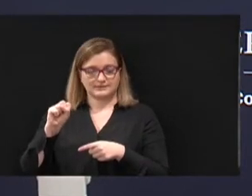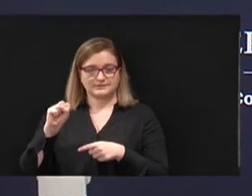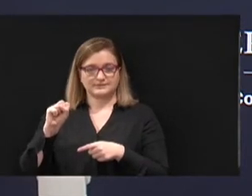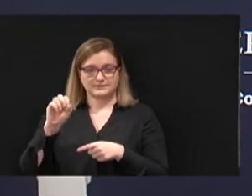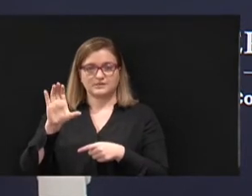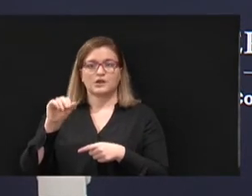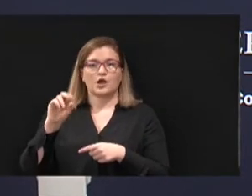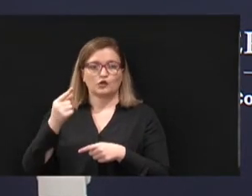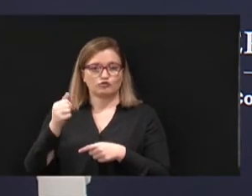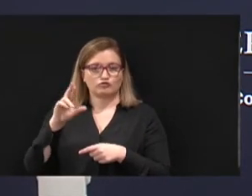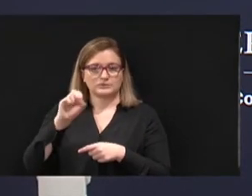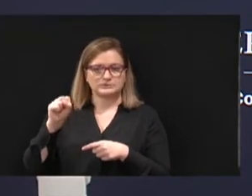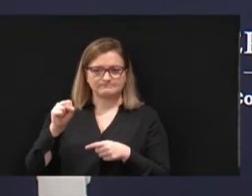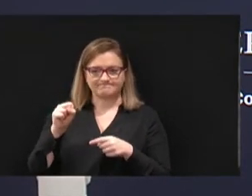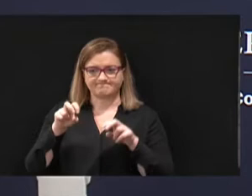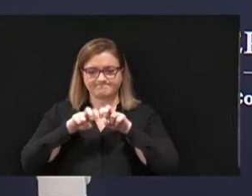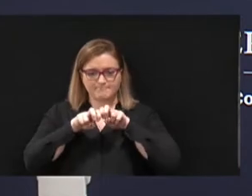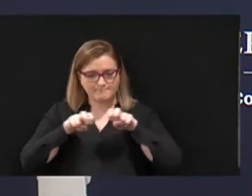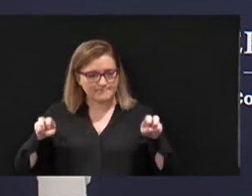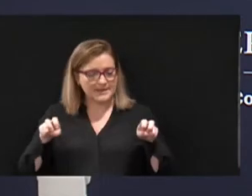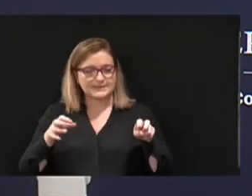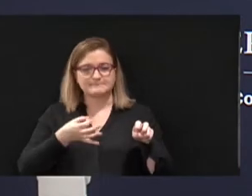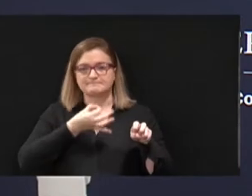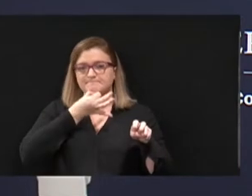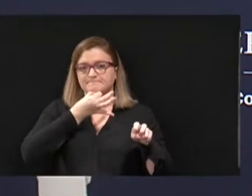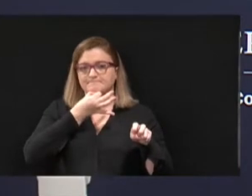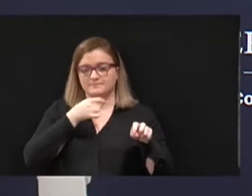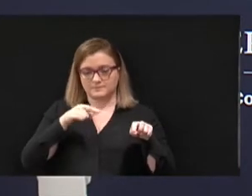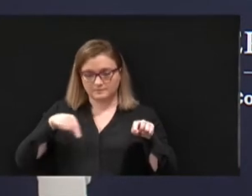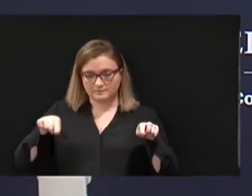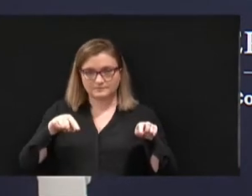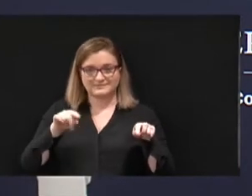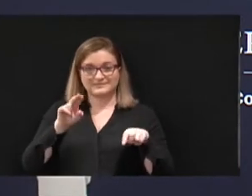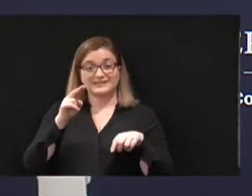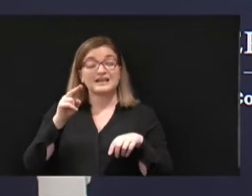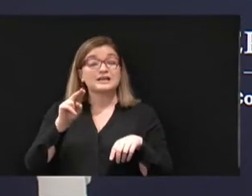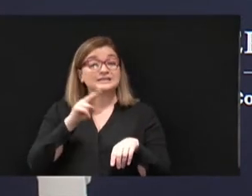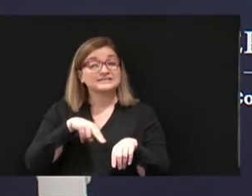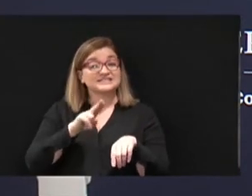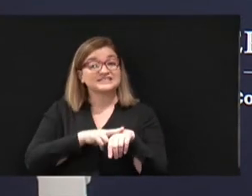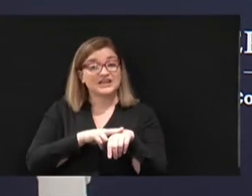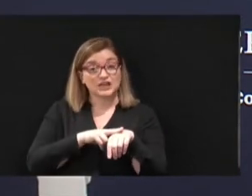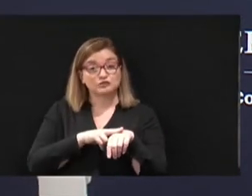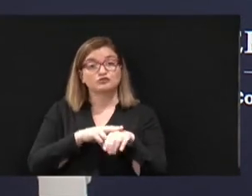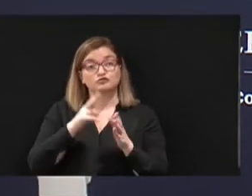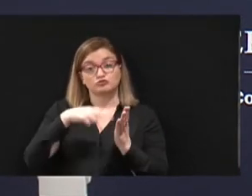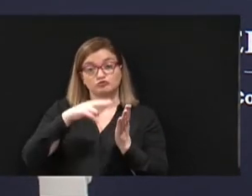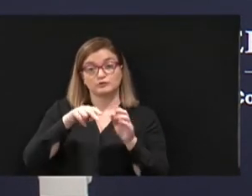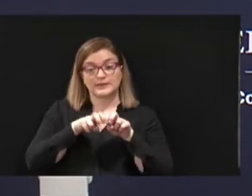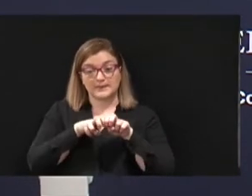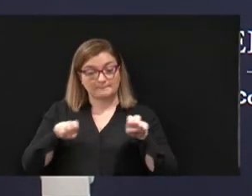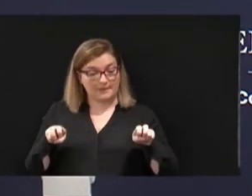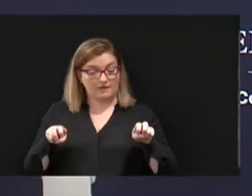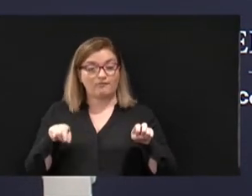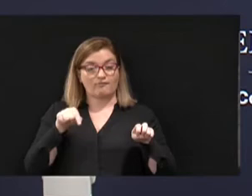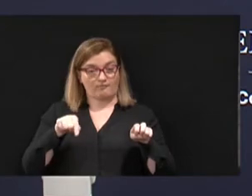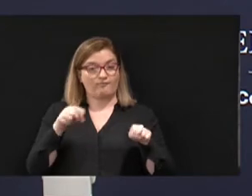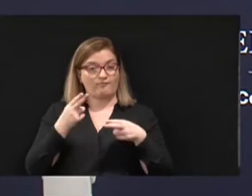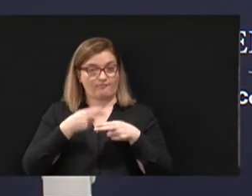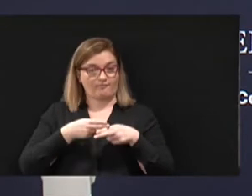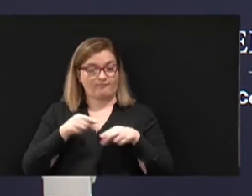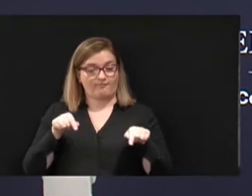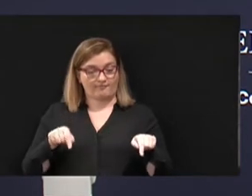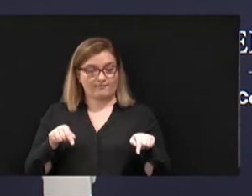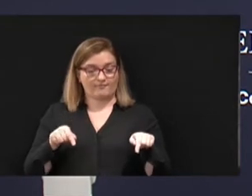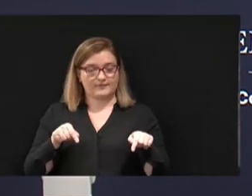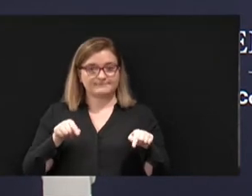put together a panel of experts called the National Reading Panel. And they looked at a lot of